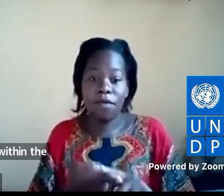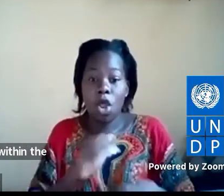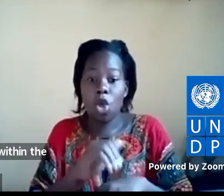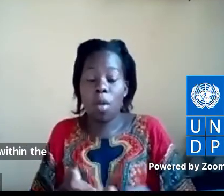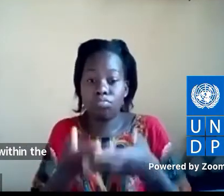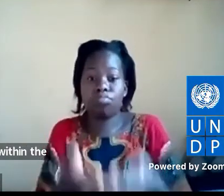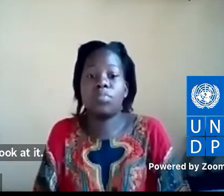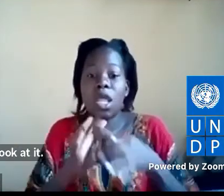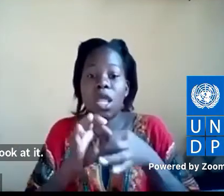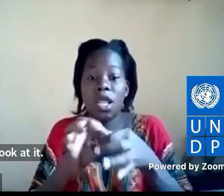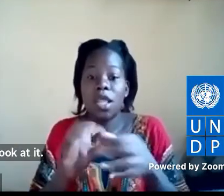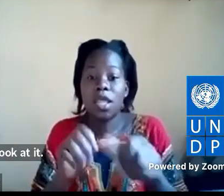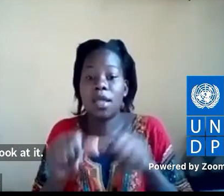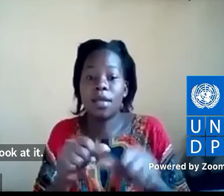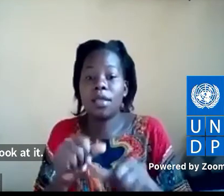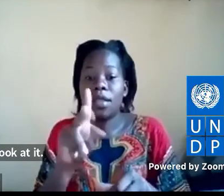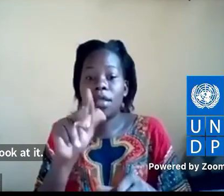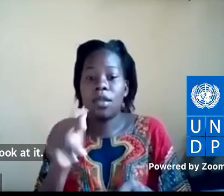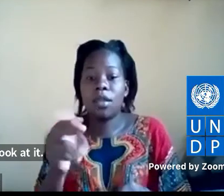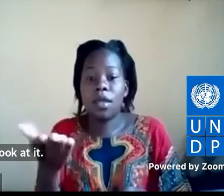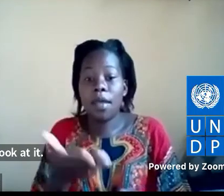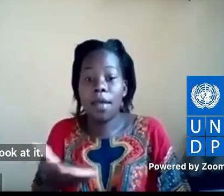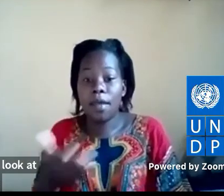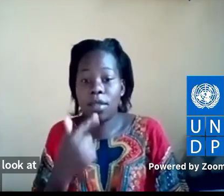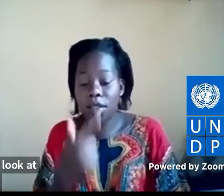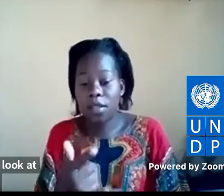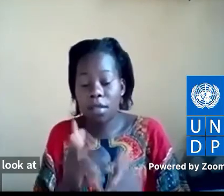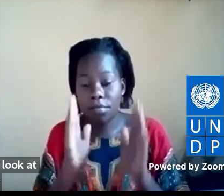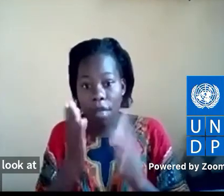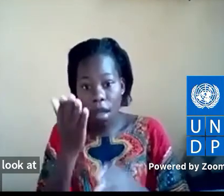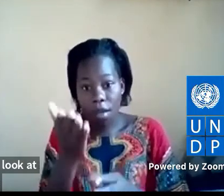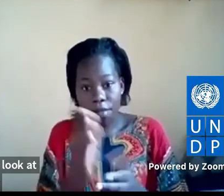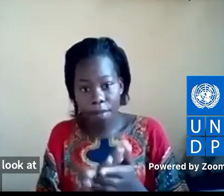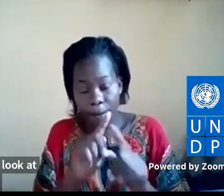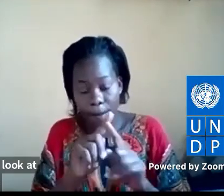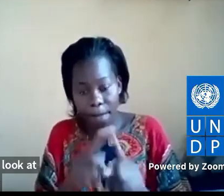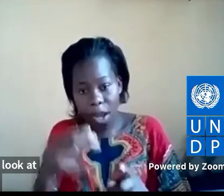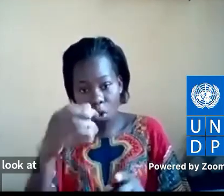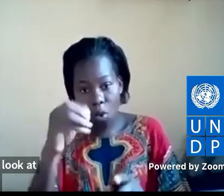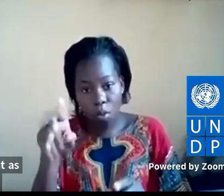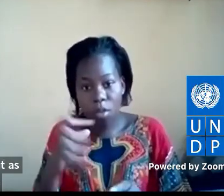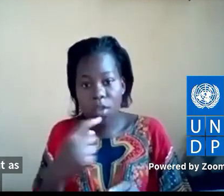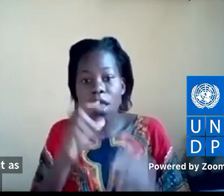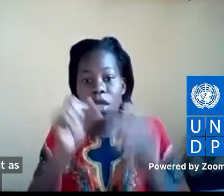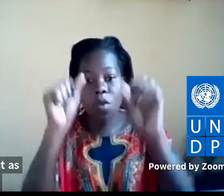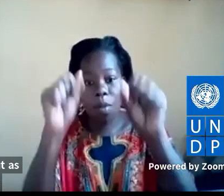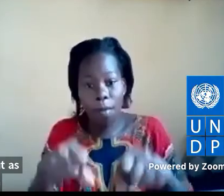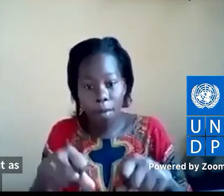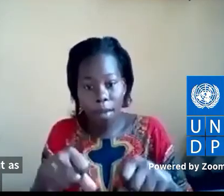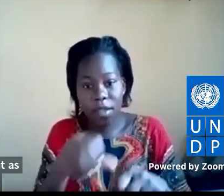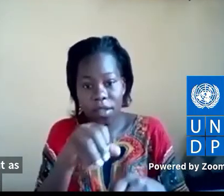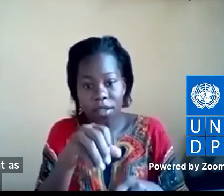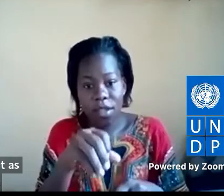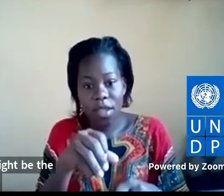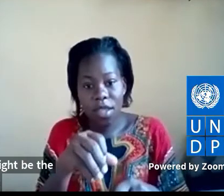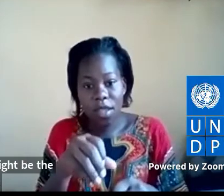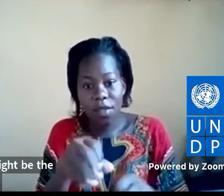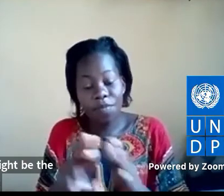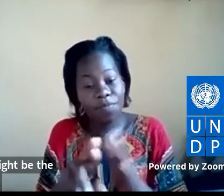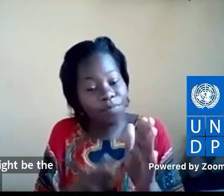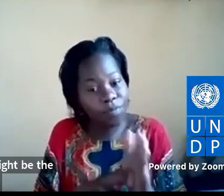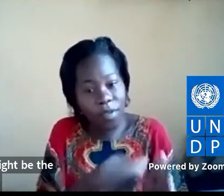at it. It's actually quite straightforward, but as Hope mentioned, you need to formalize. Formalization might be the best way to get a deal, if at